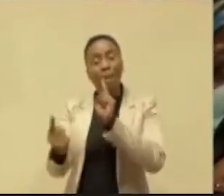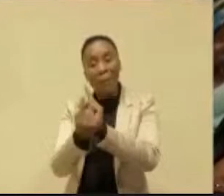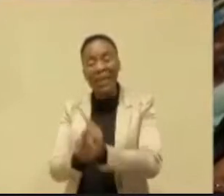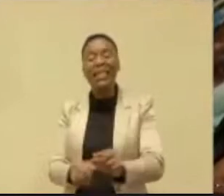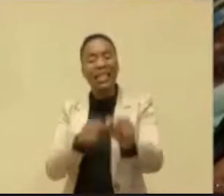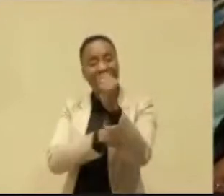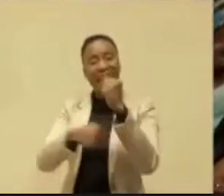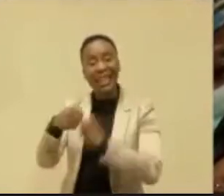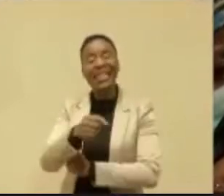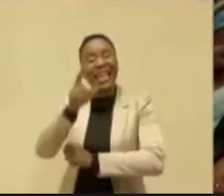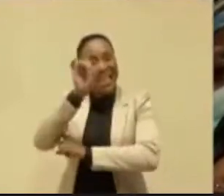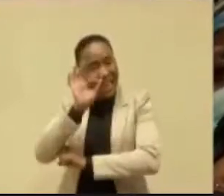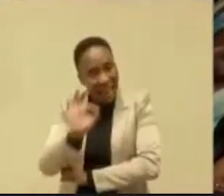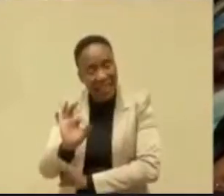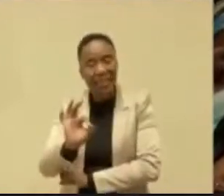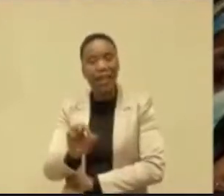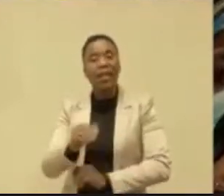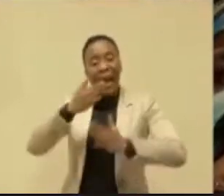foreign